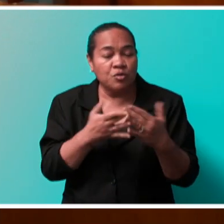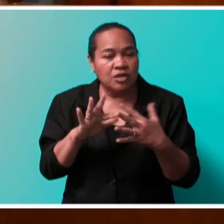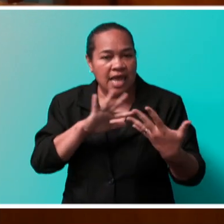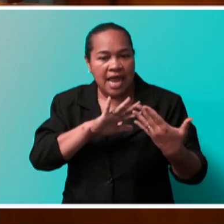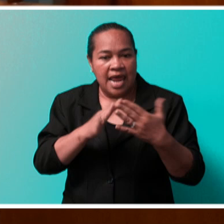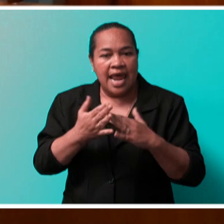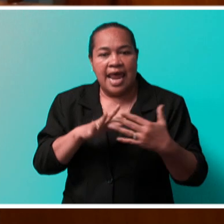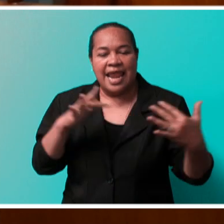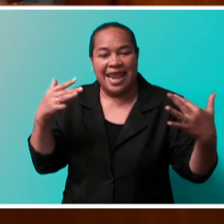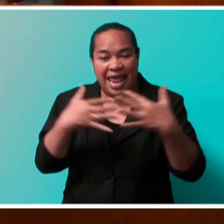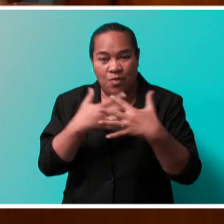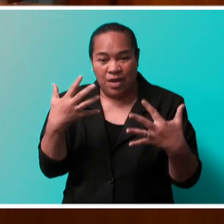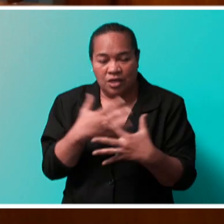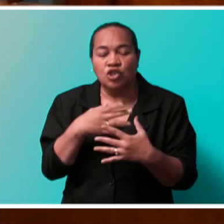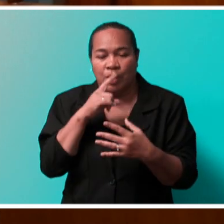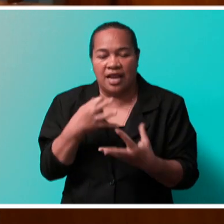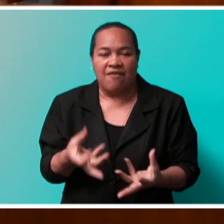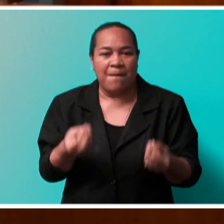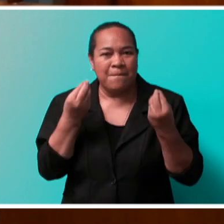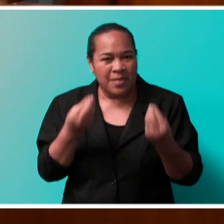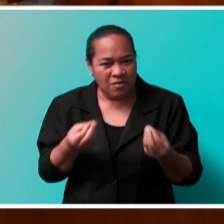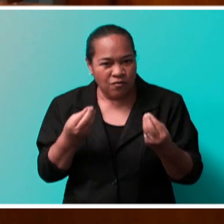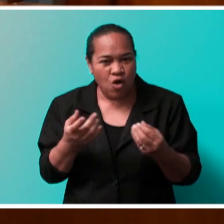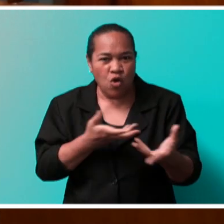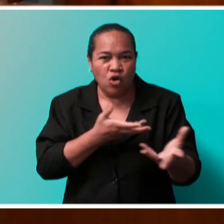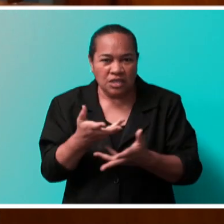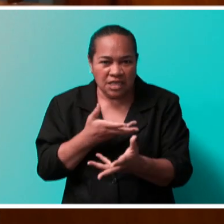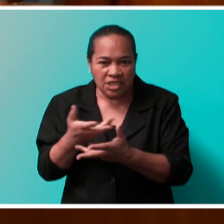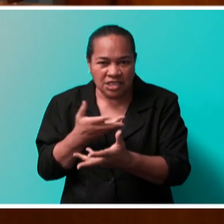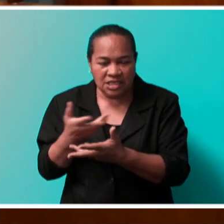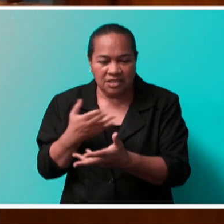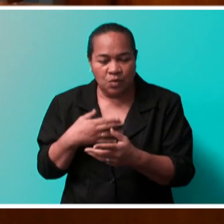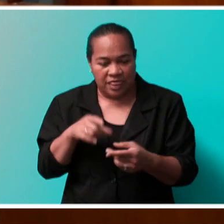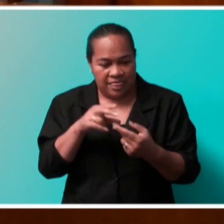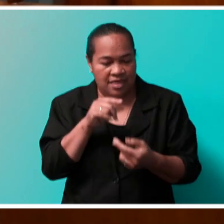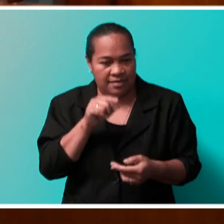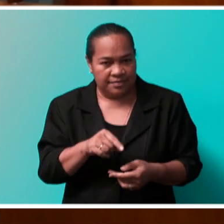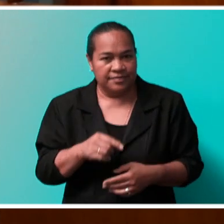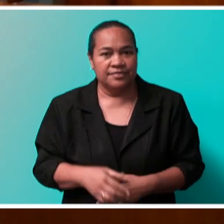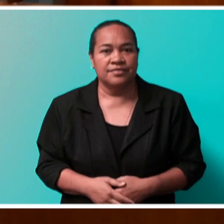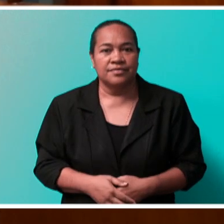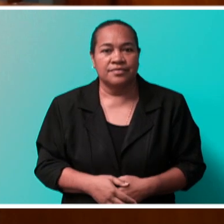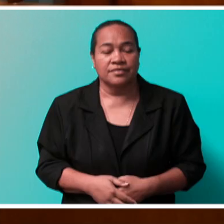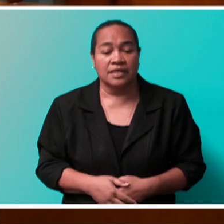enabling meaningful consultations in line with its terms of reference.